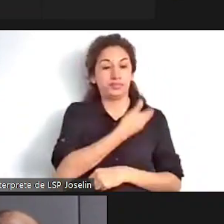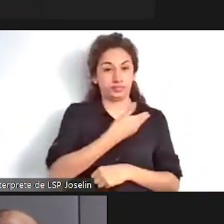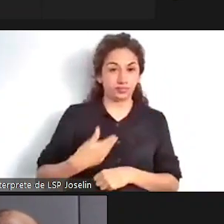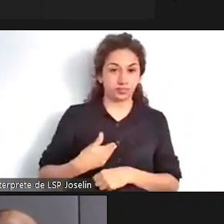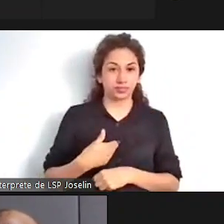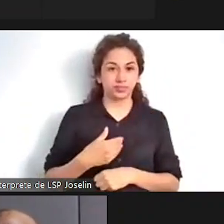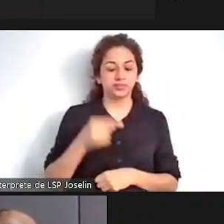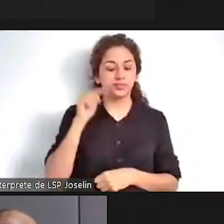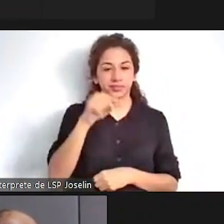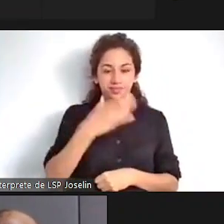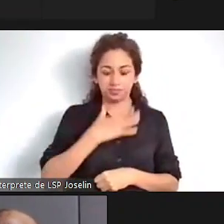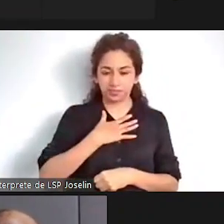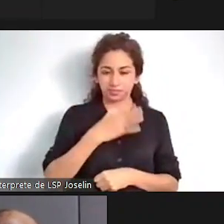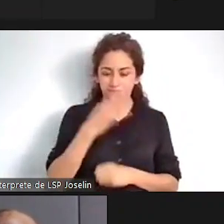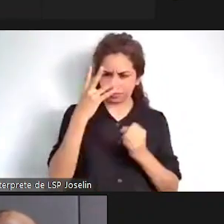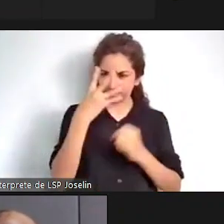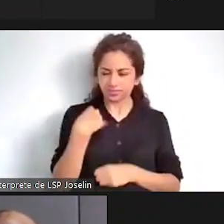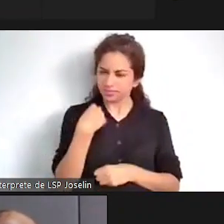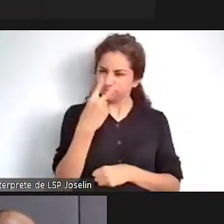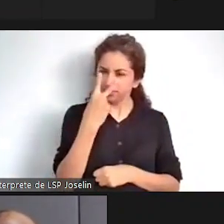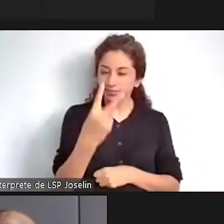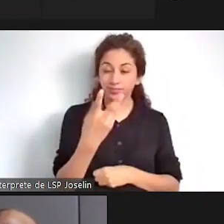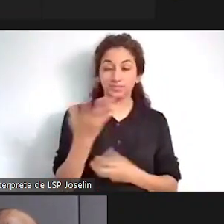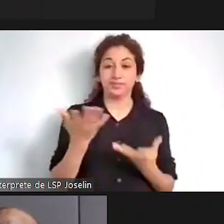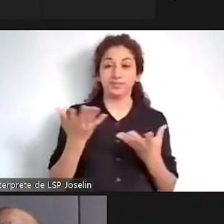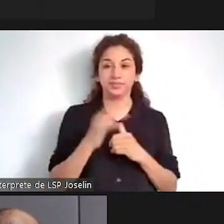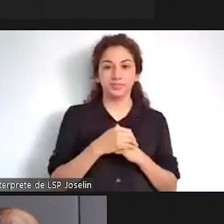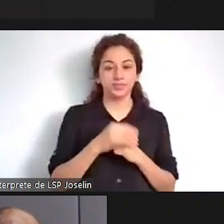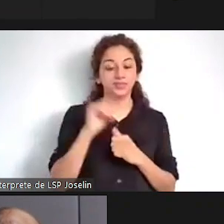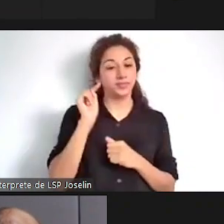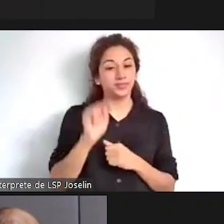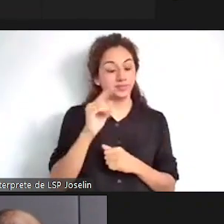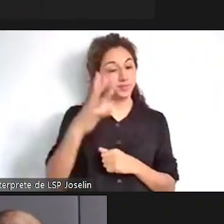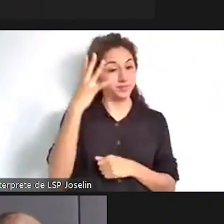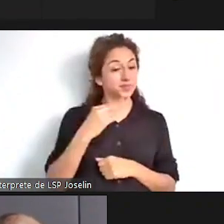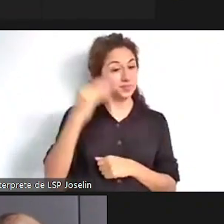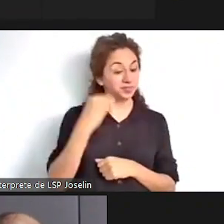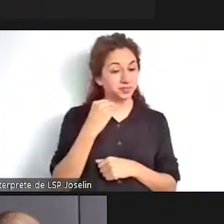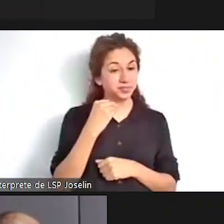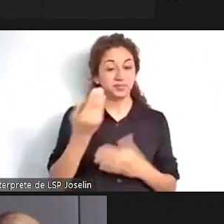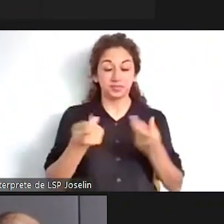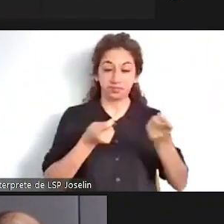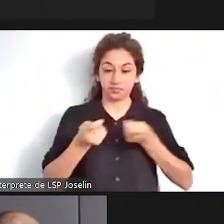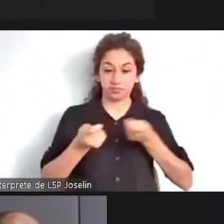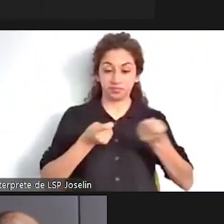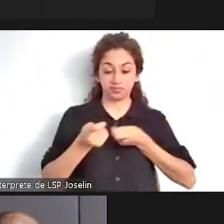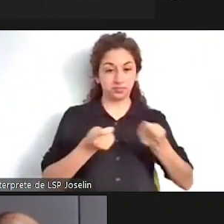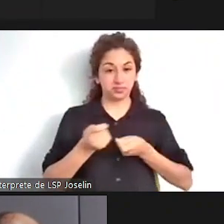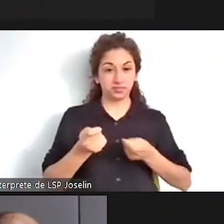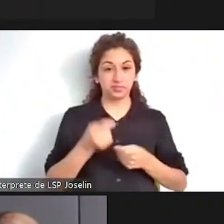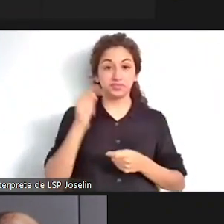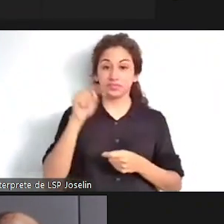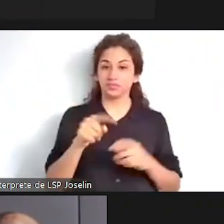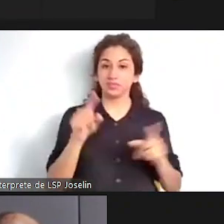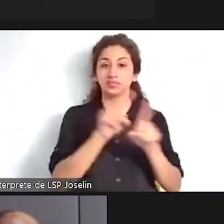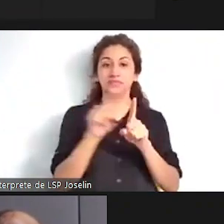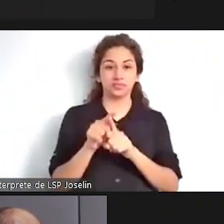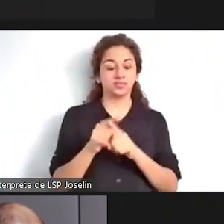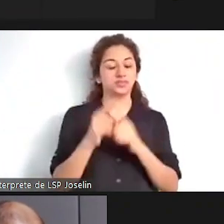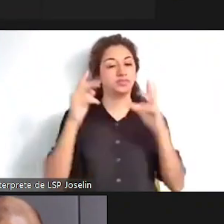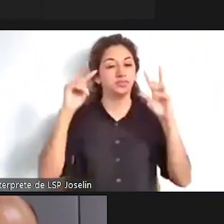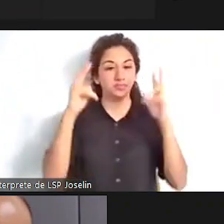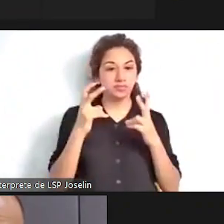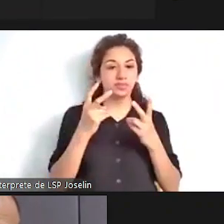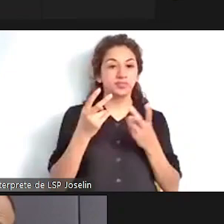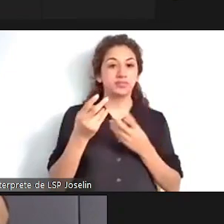politic and public policies and there's something that causes attention as an outcome of these experiences of our governance